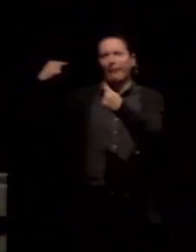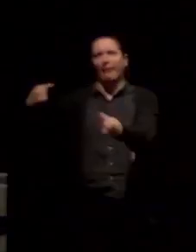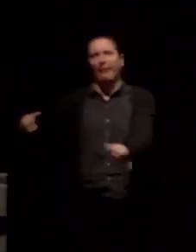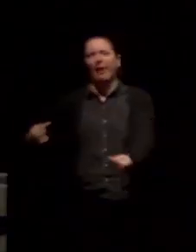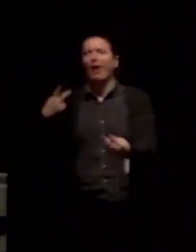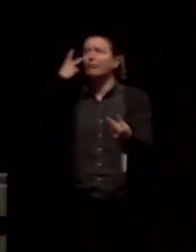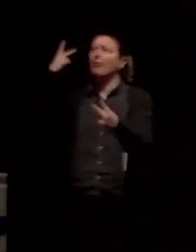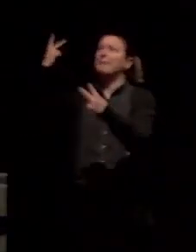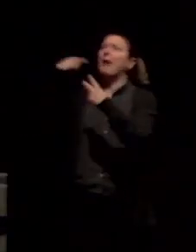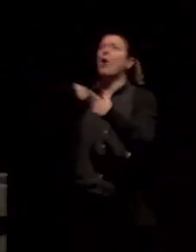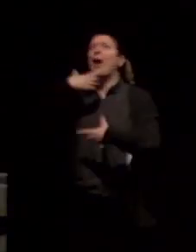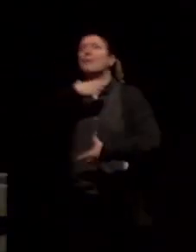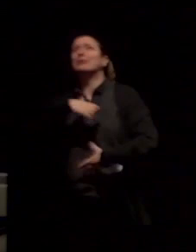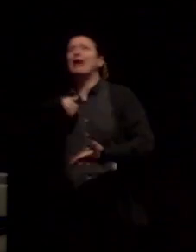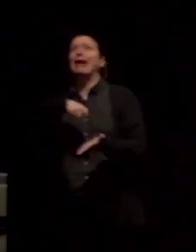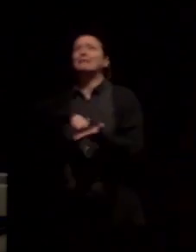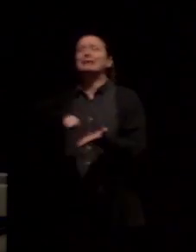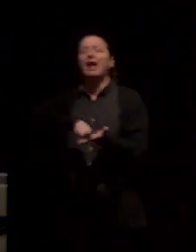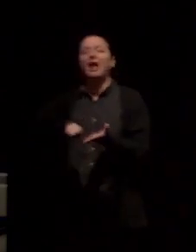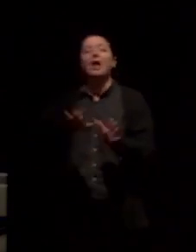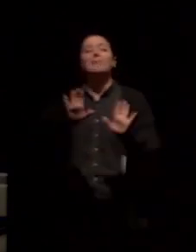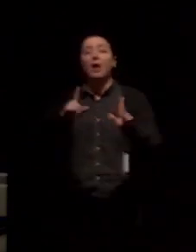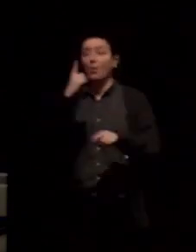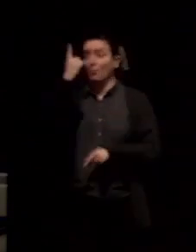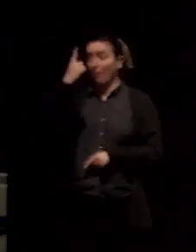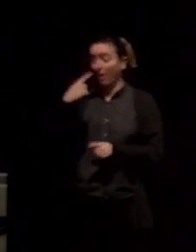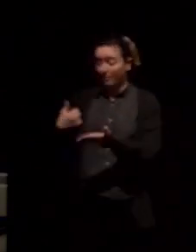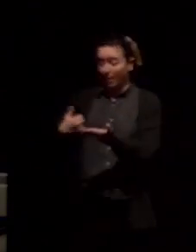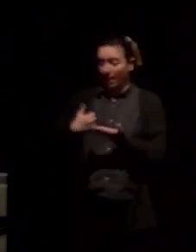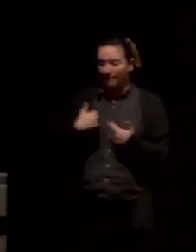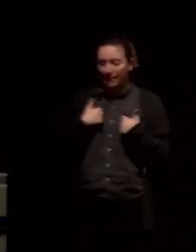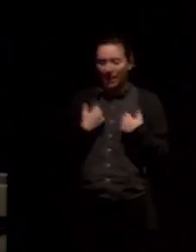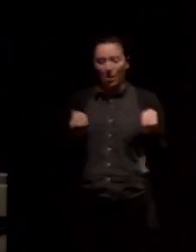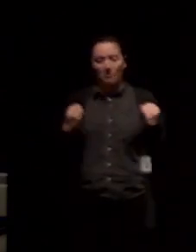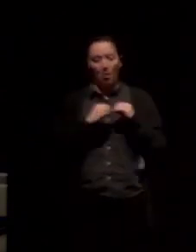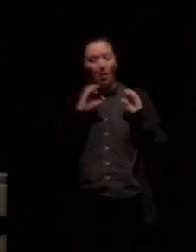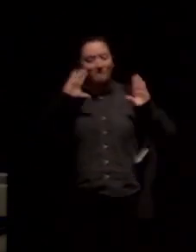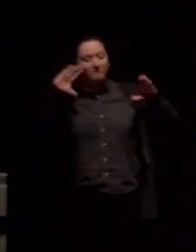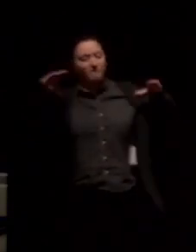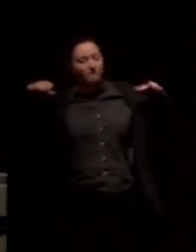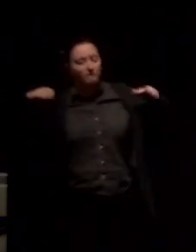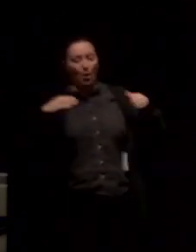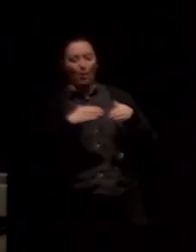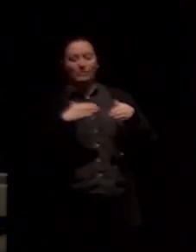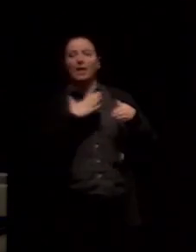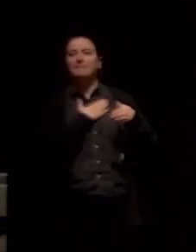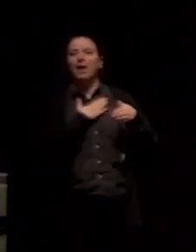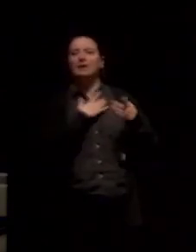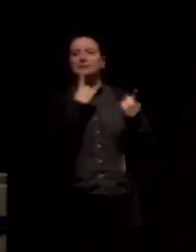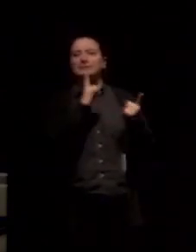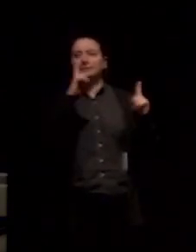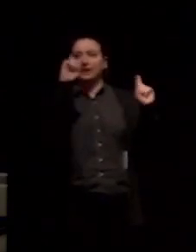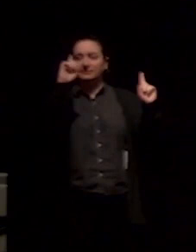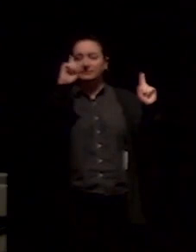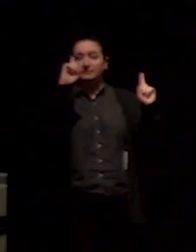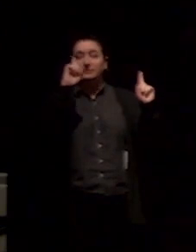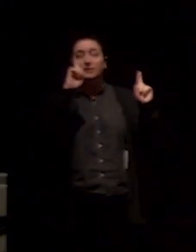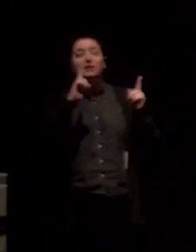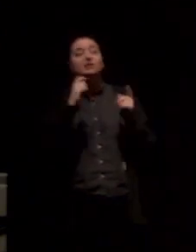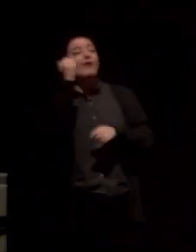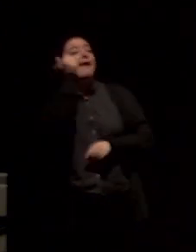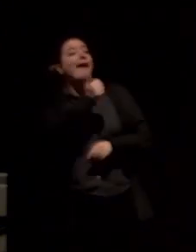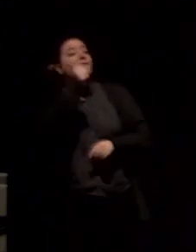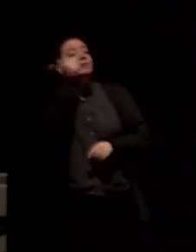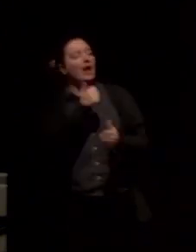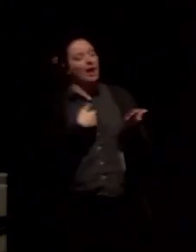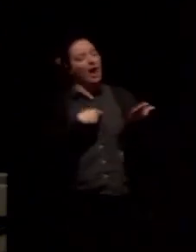down. So one way that helped me is it's much more focused, but I do a success journal. And so at the end of every day, I write